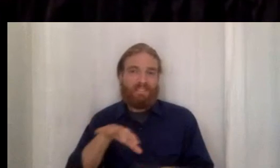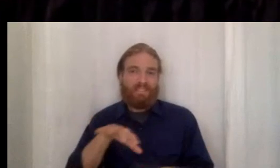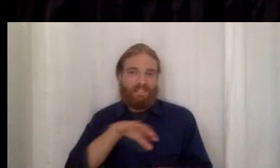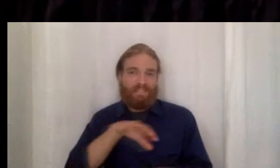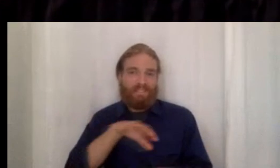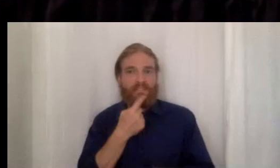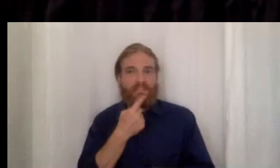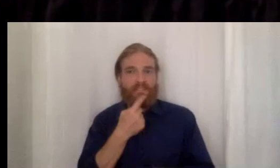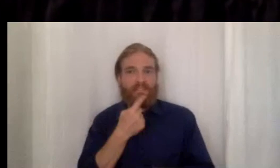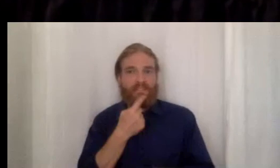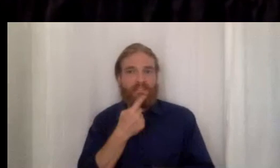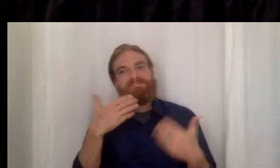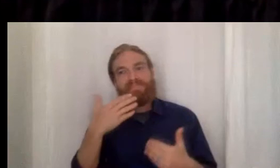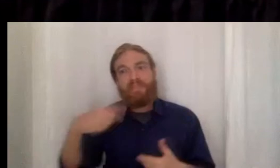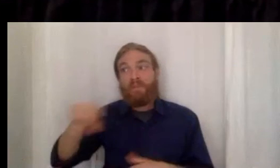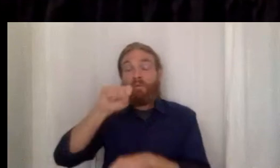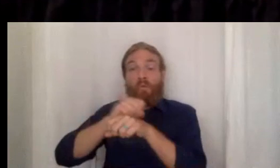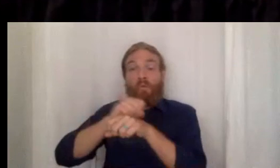every single level,